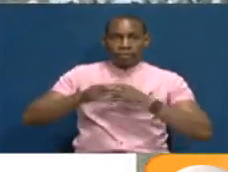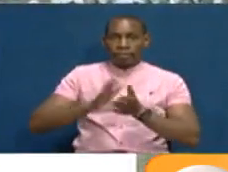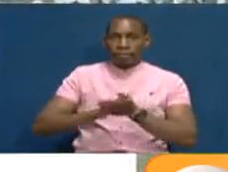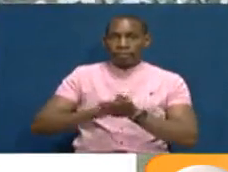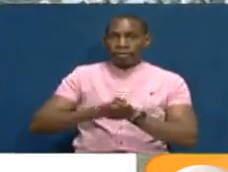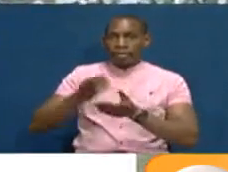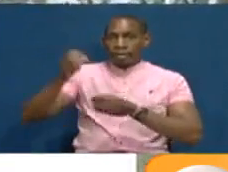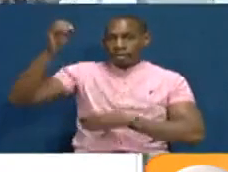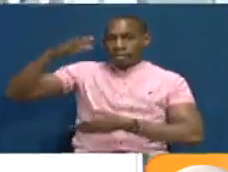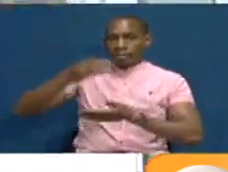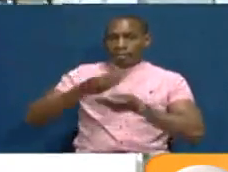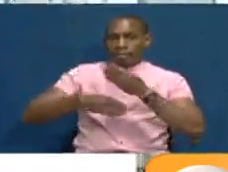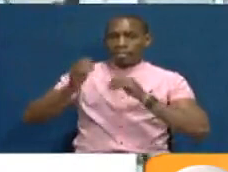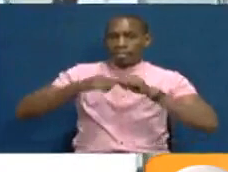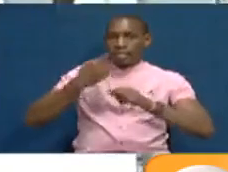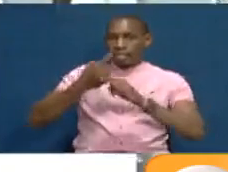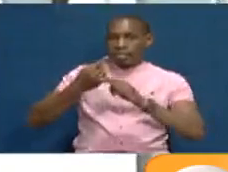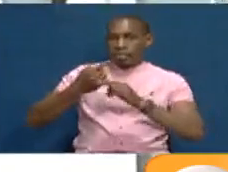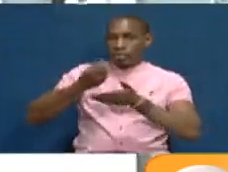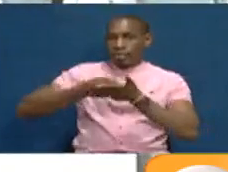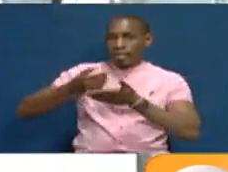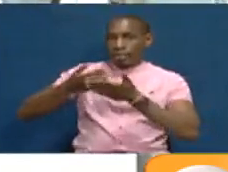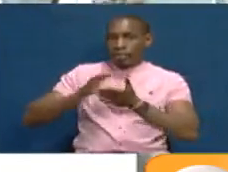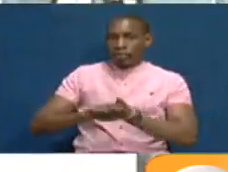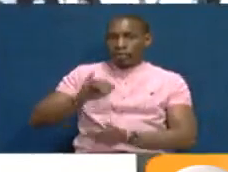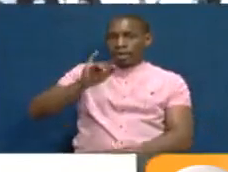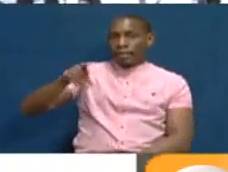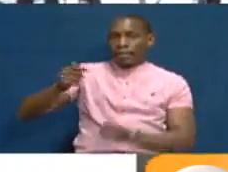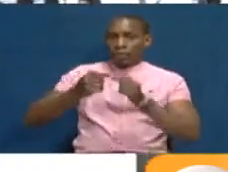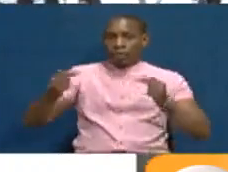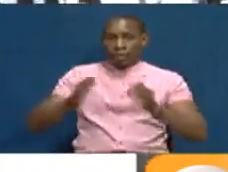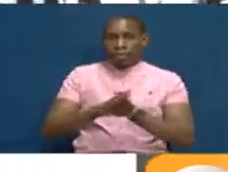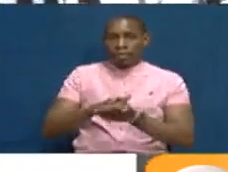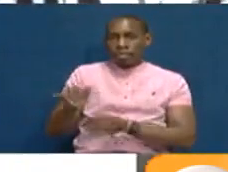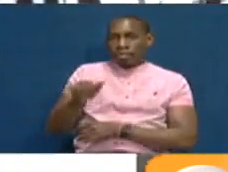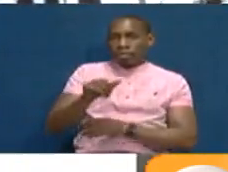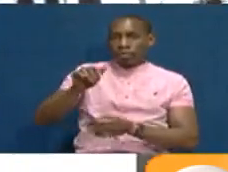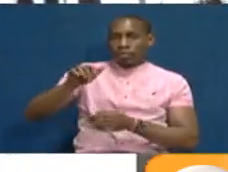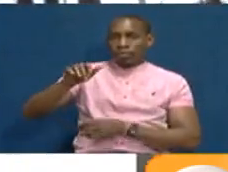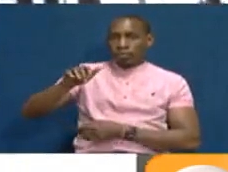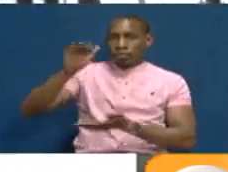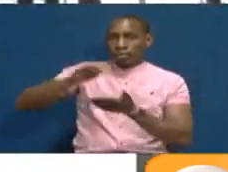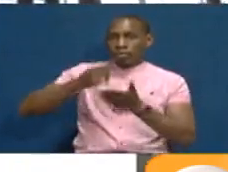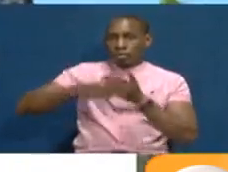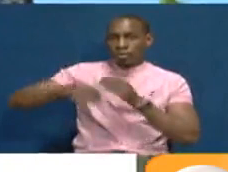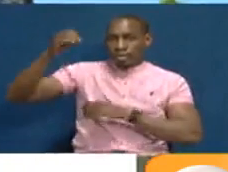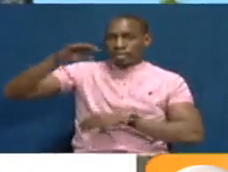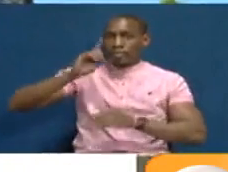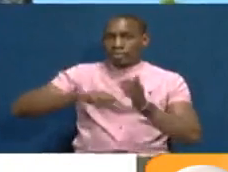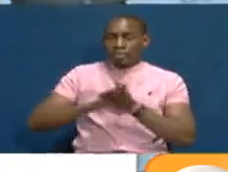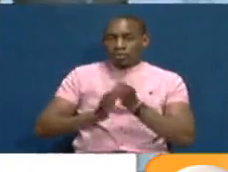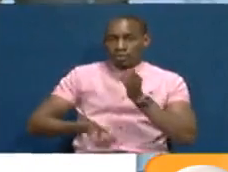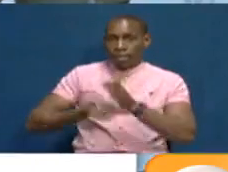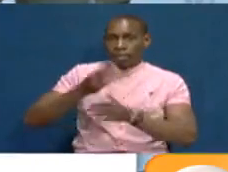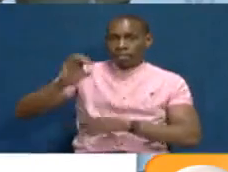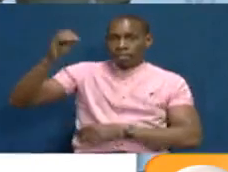purchasing agreements signed over years by Kenya Power. The IPPs opposed the unilateral push to lower the cost of power at which they sell